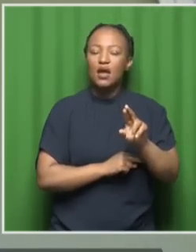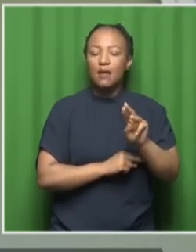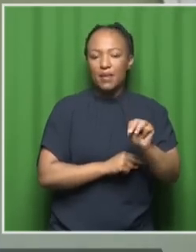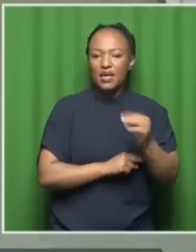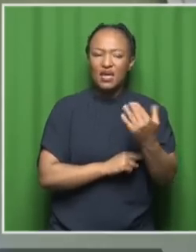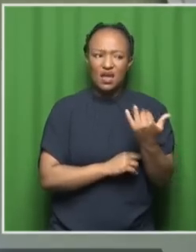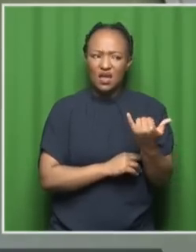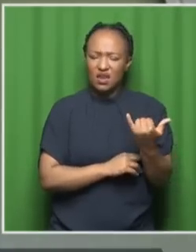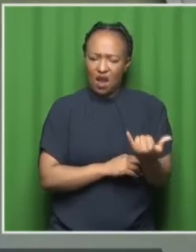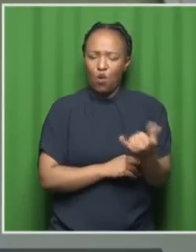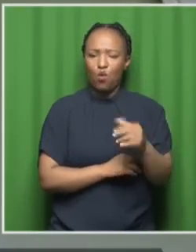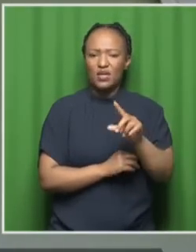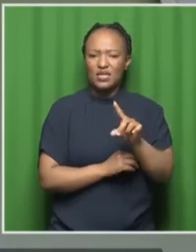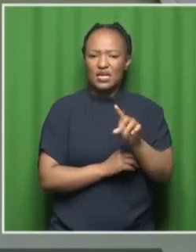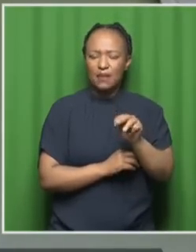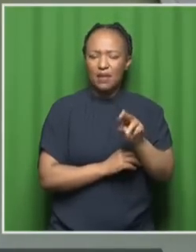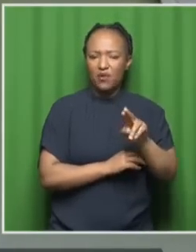yet.